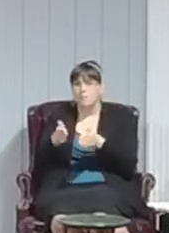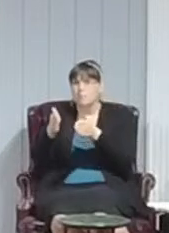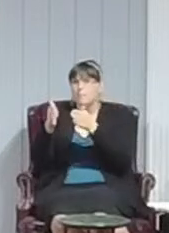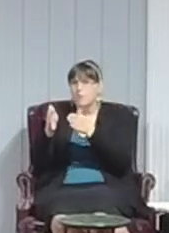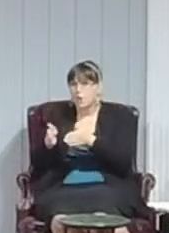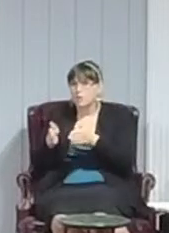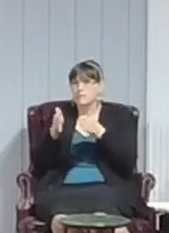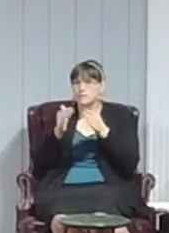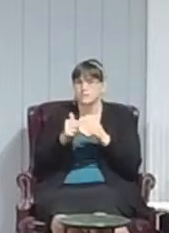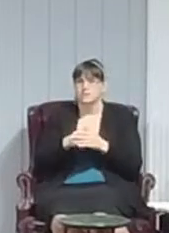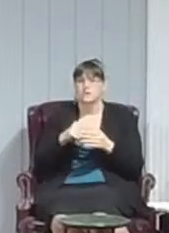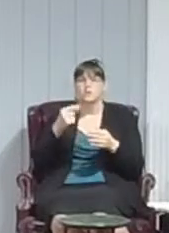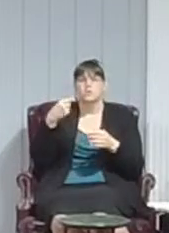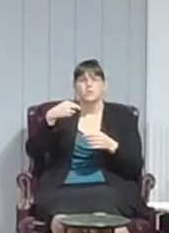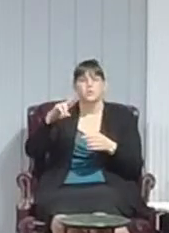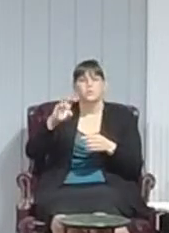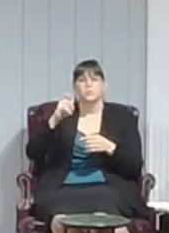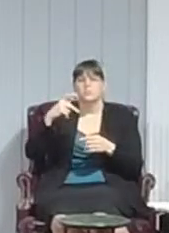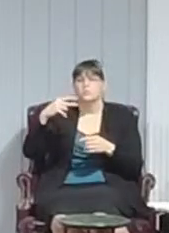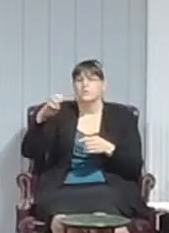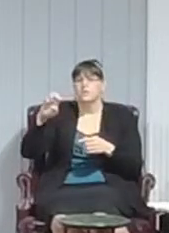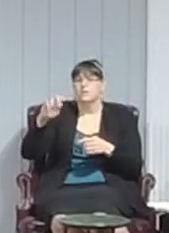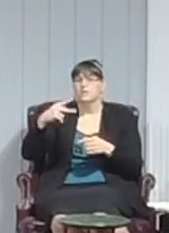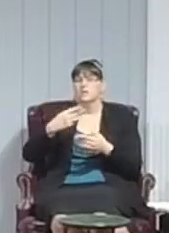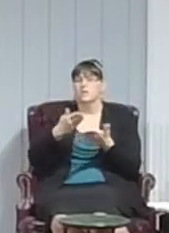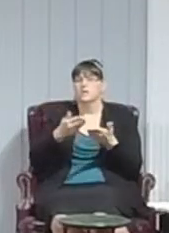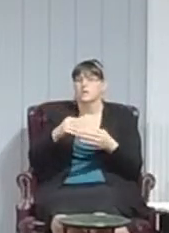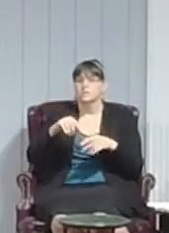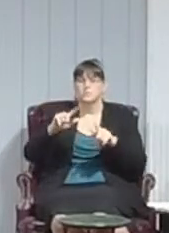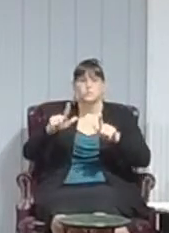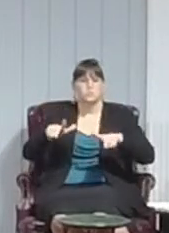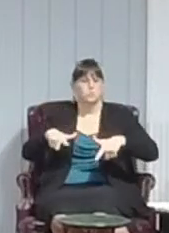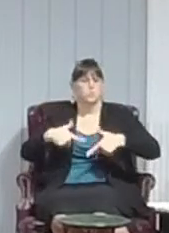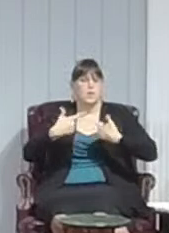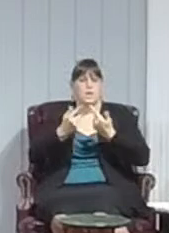That the Greek here is dwelling place, an apartment.